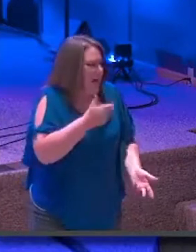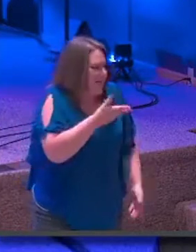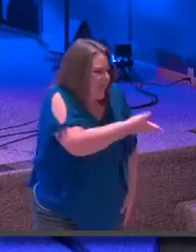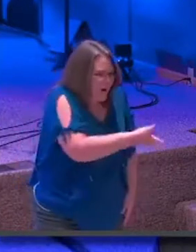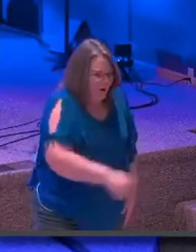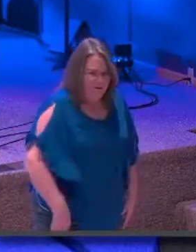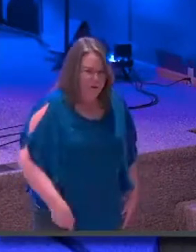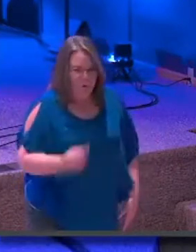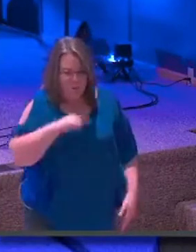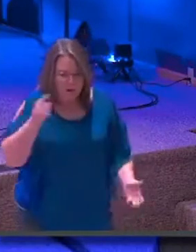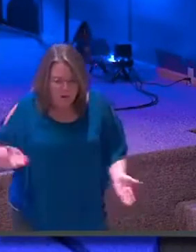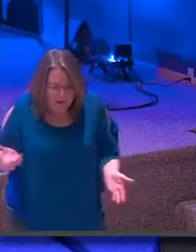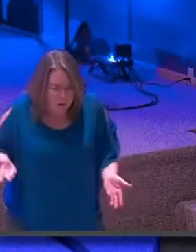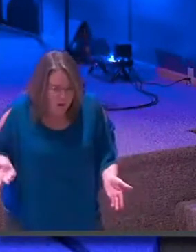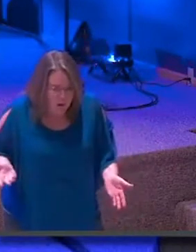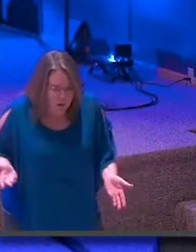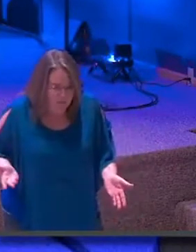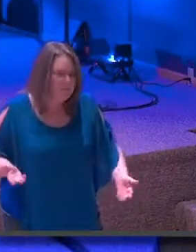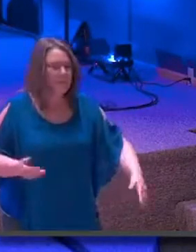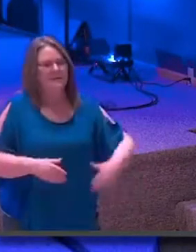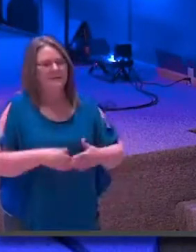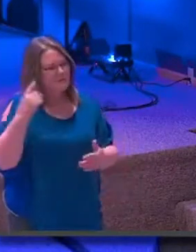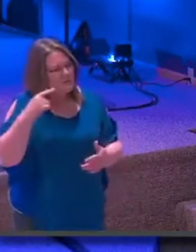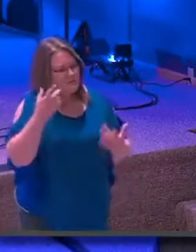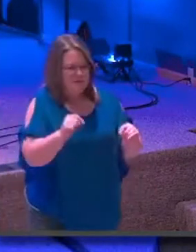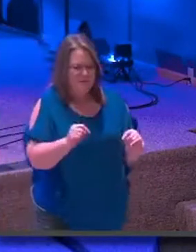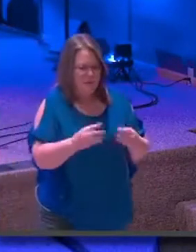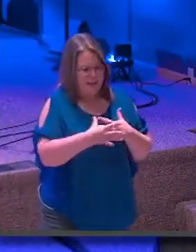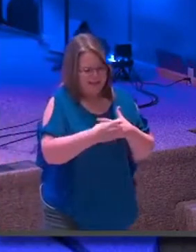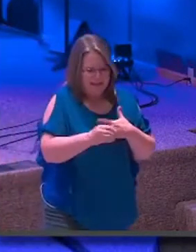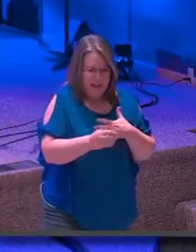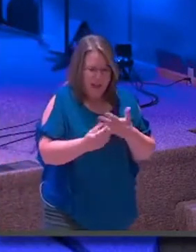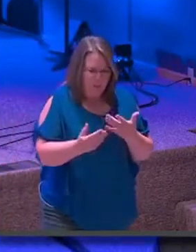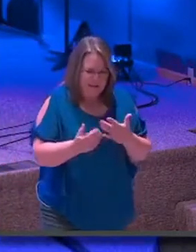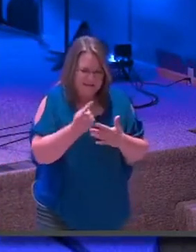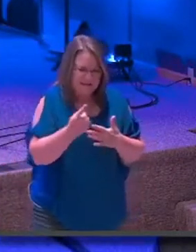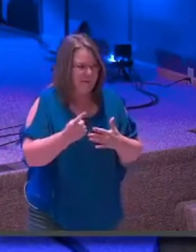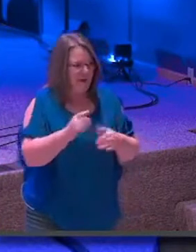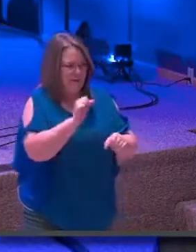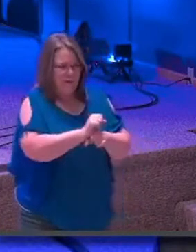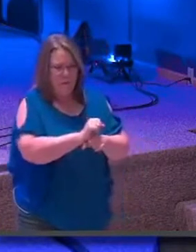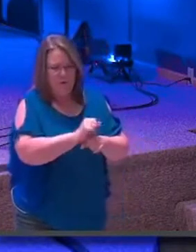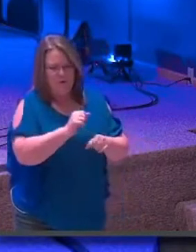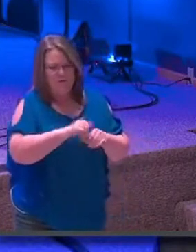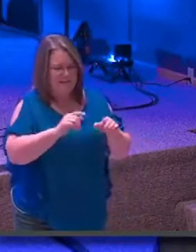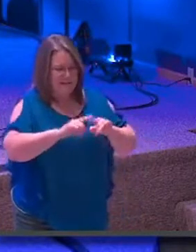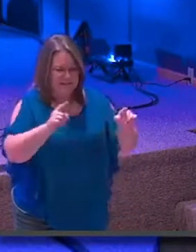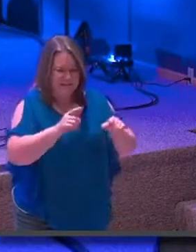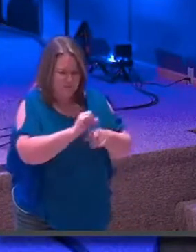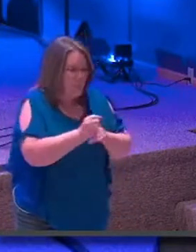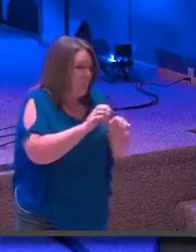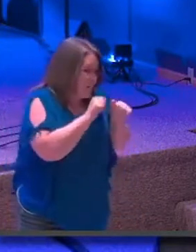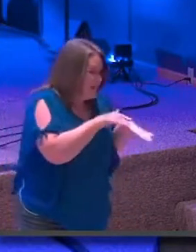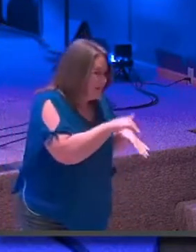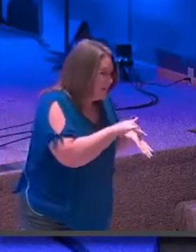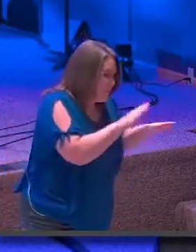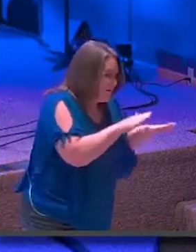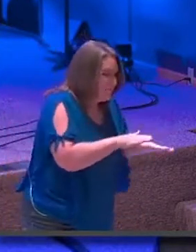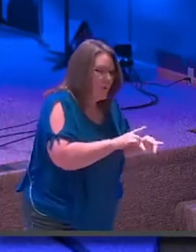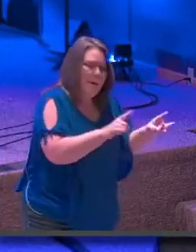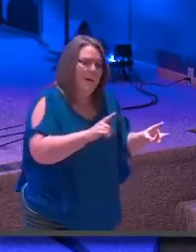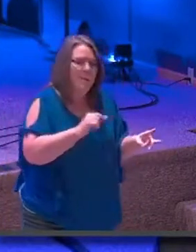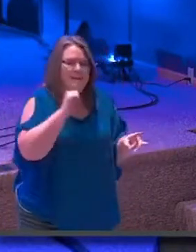here. And so it's absurd to try and copy something that works in a totally different situation. We bless that, and that's great, but that's not